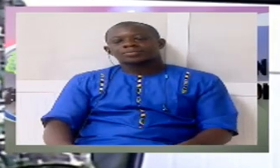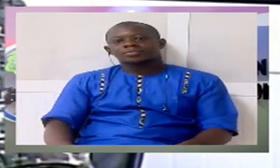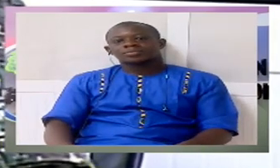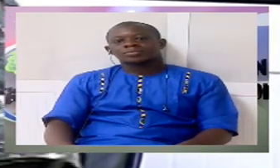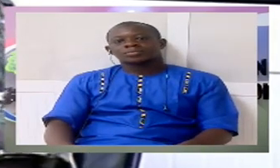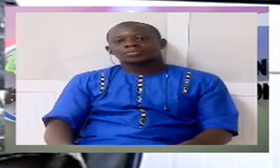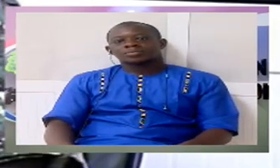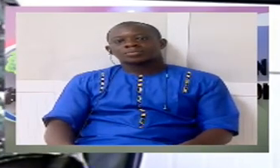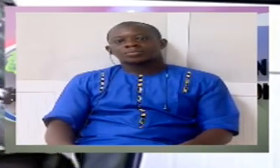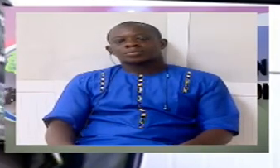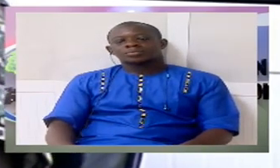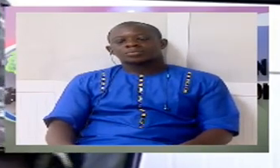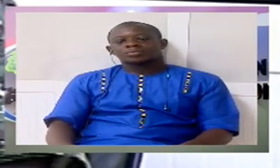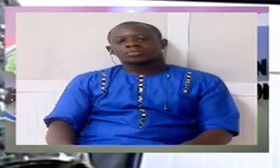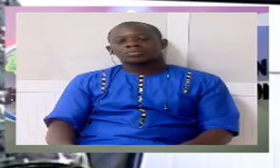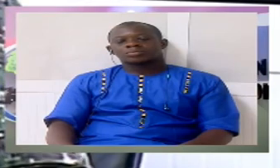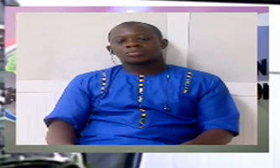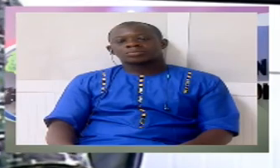If necessary,